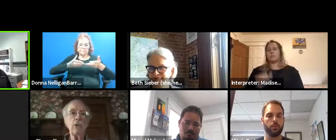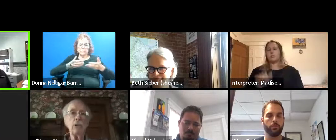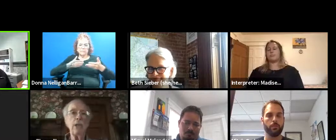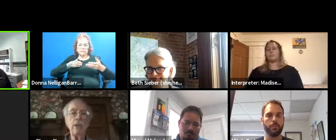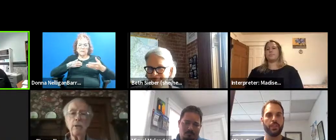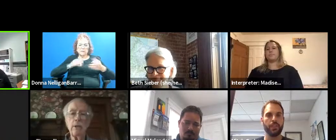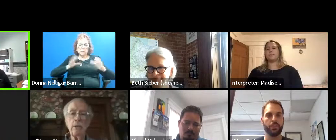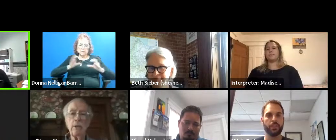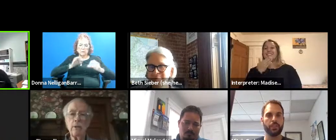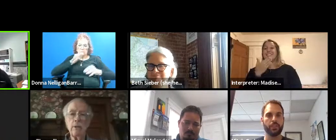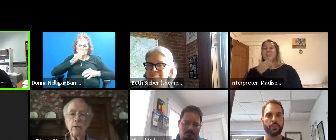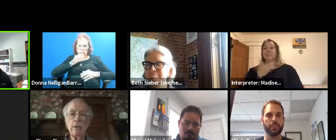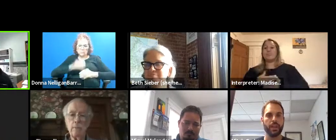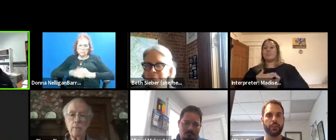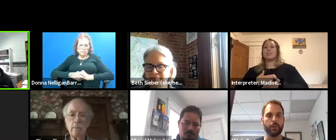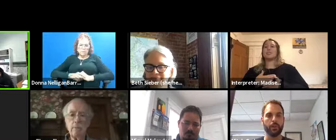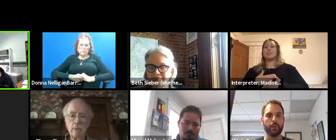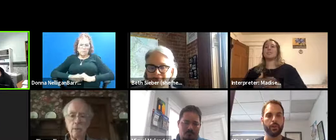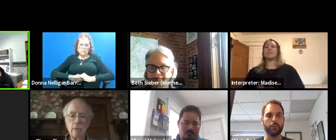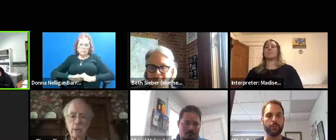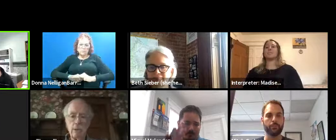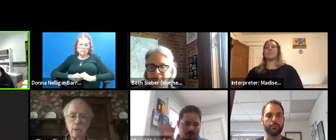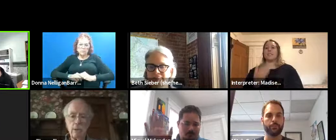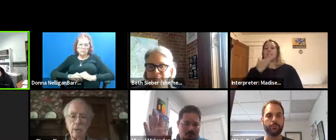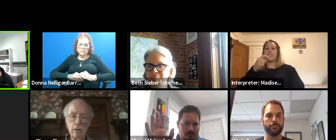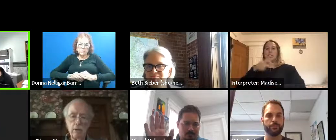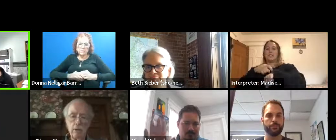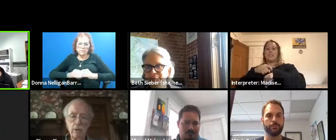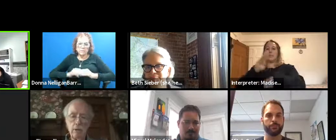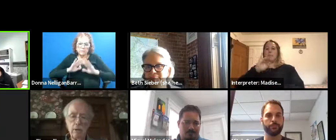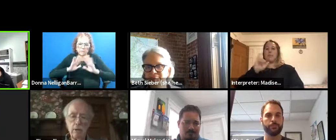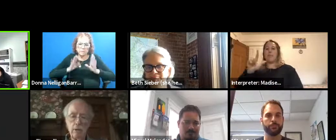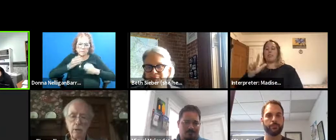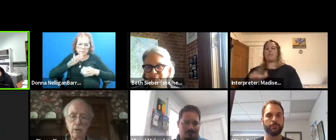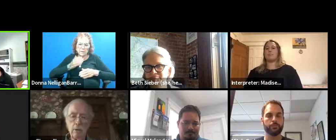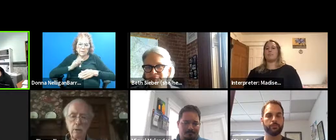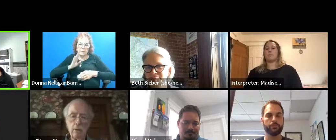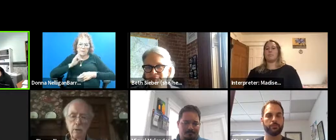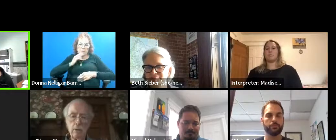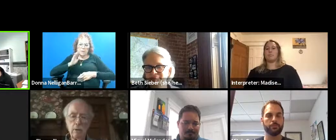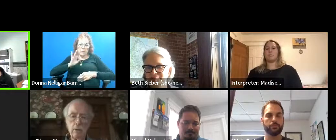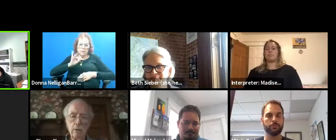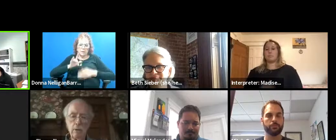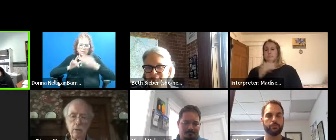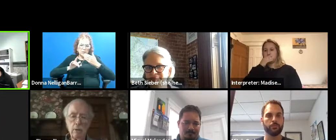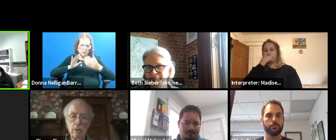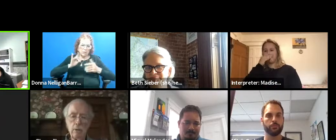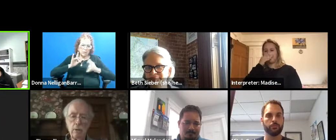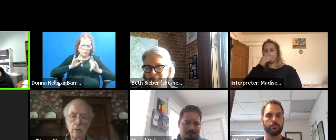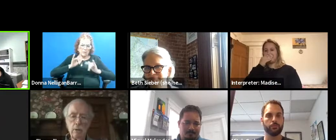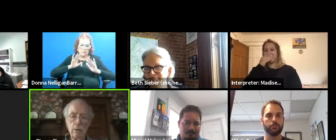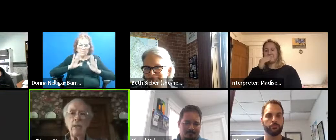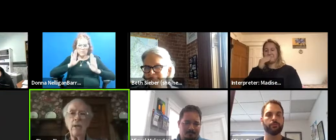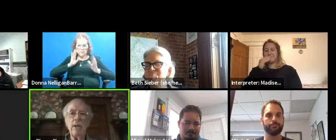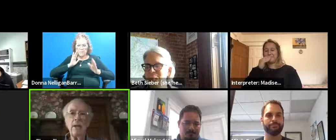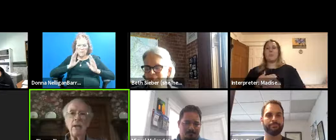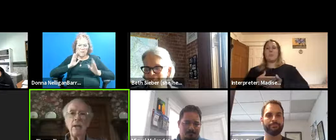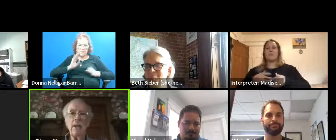much. I appreciate your. Thanks for your time, Bill. Have a good one. I appreciate the opportunity to do this